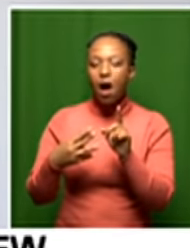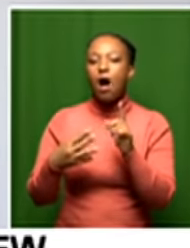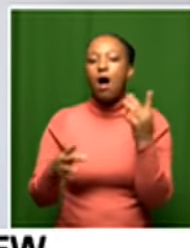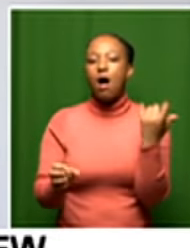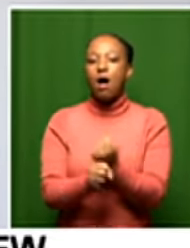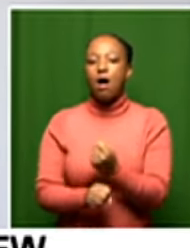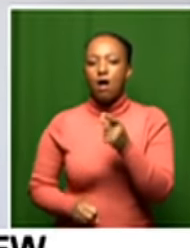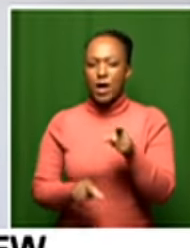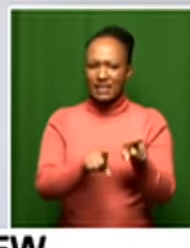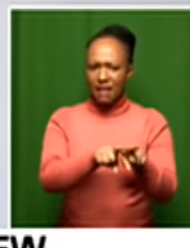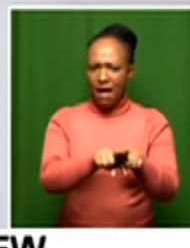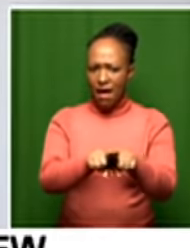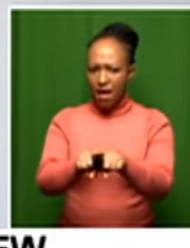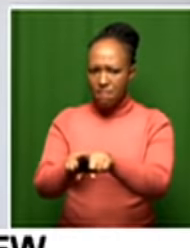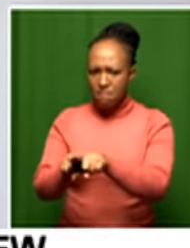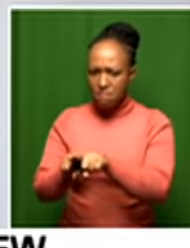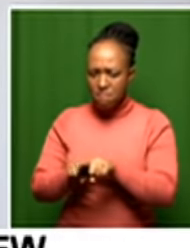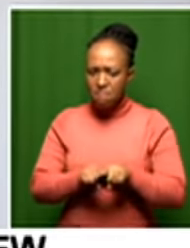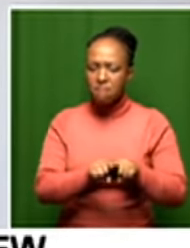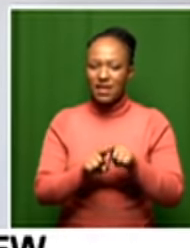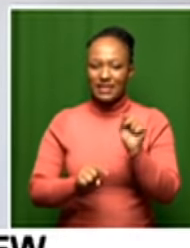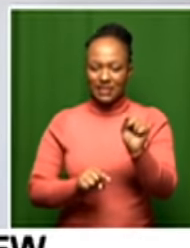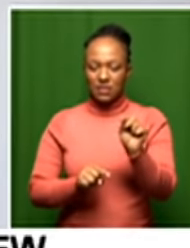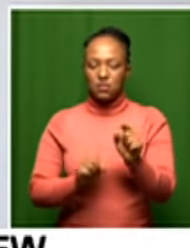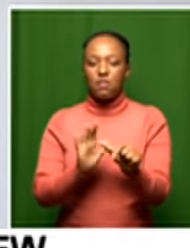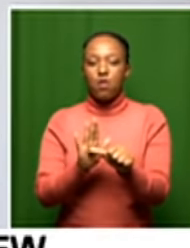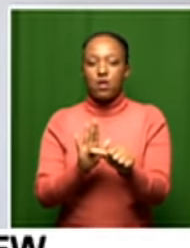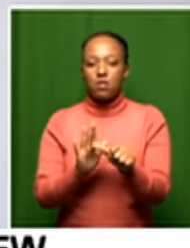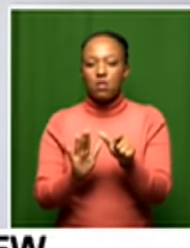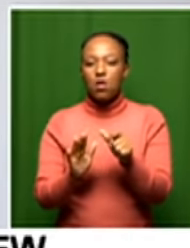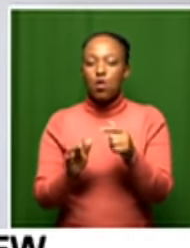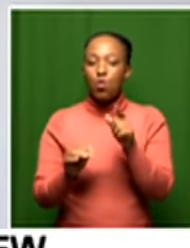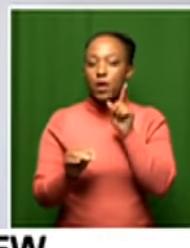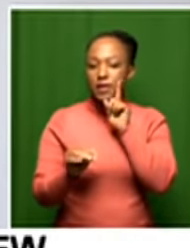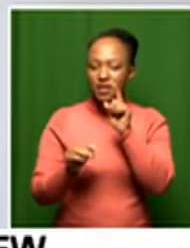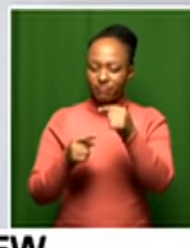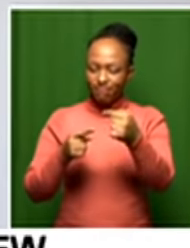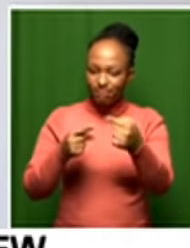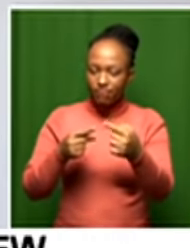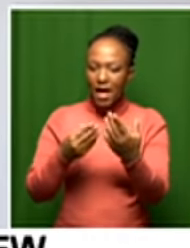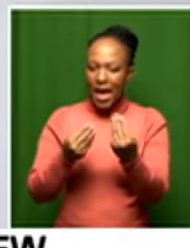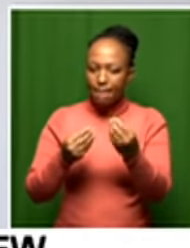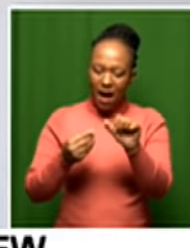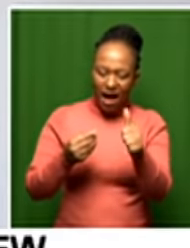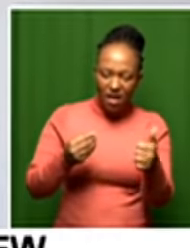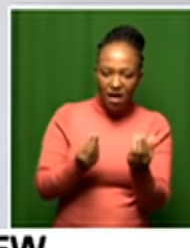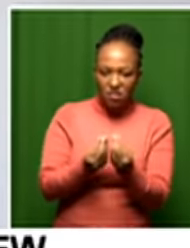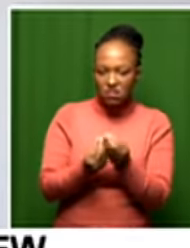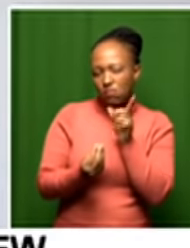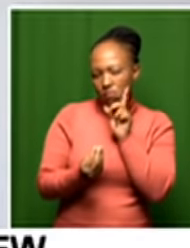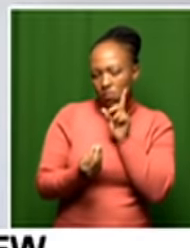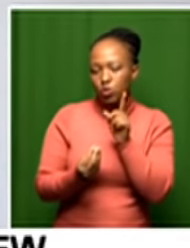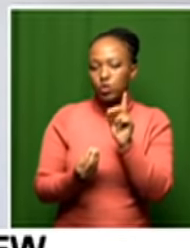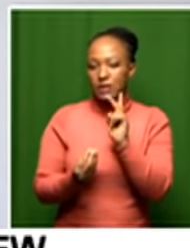to see the same trend in all of them. And so that's why it's important to look at the different measures and the different trends in